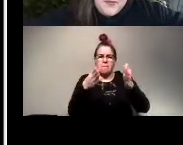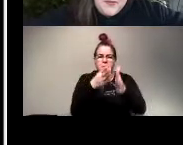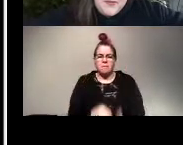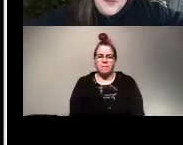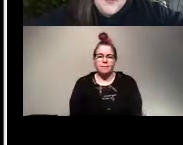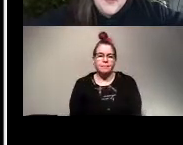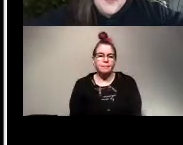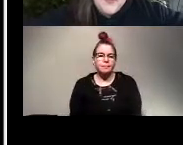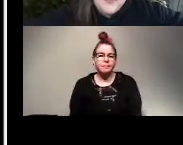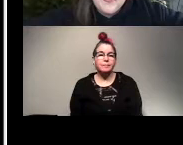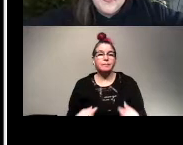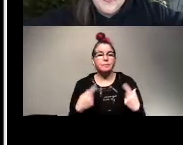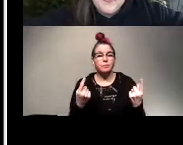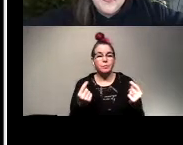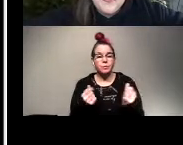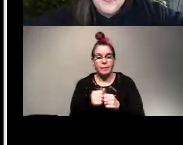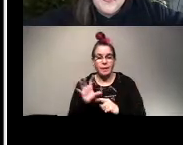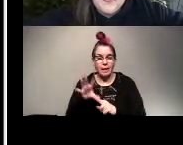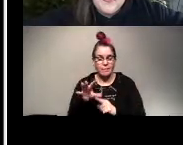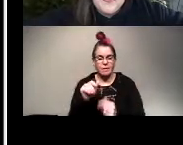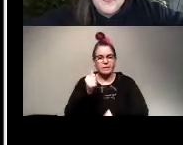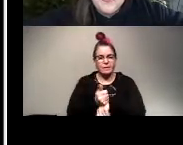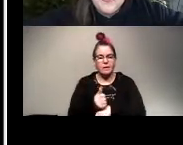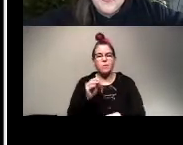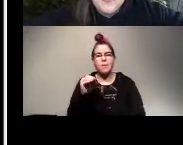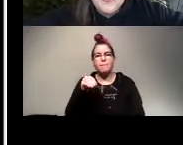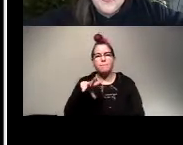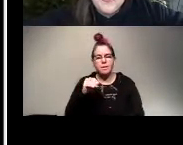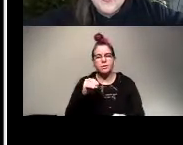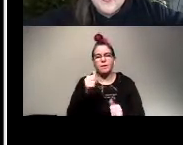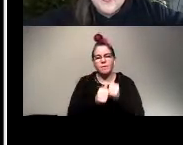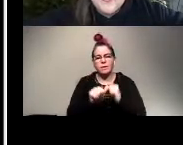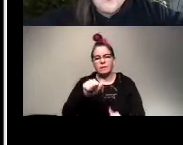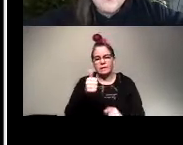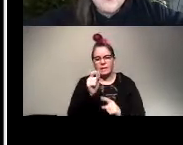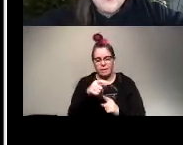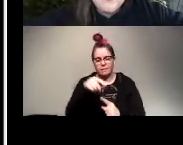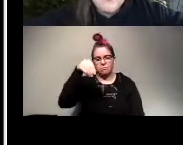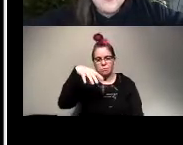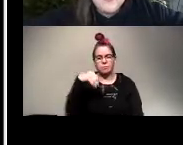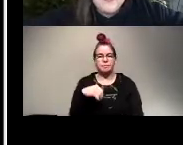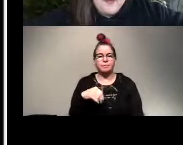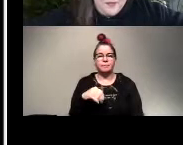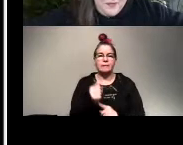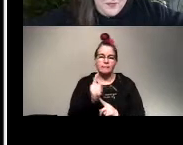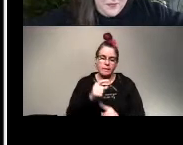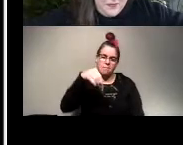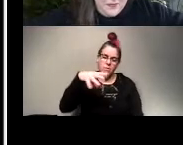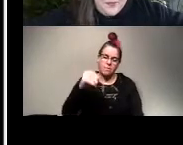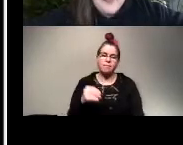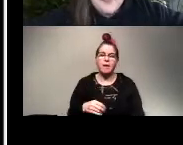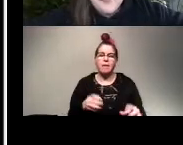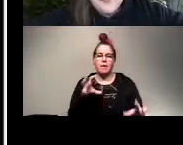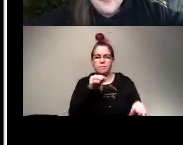And what I did with the camera is set it so that it took a photograph every 10 minutes. And then I put them together as a